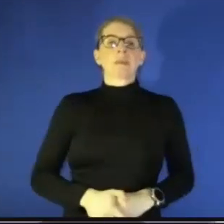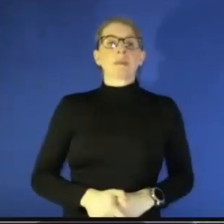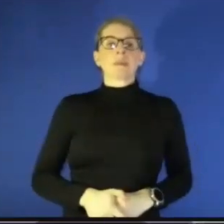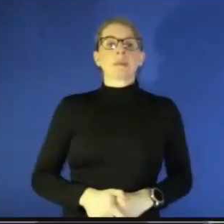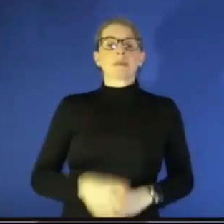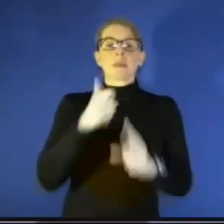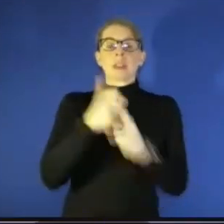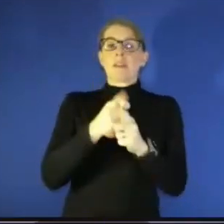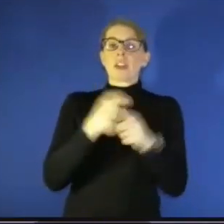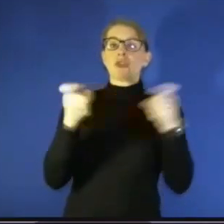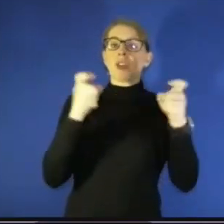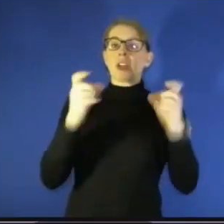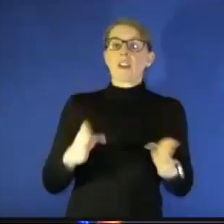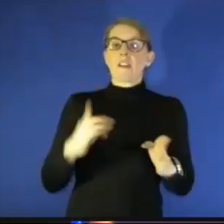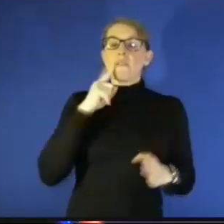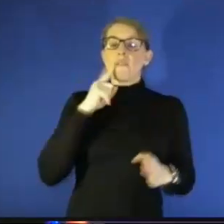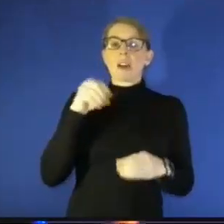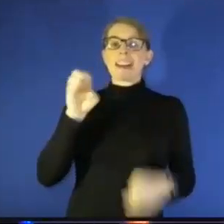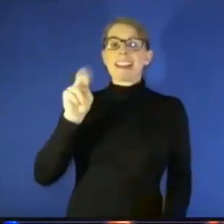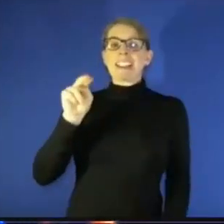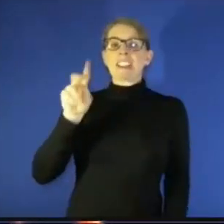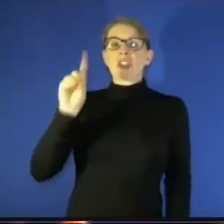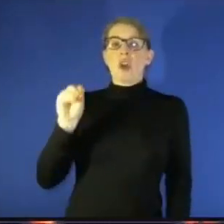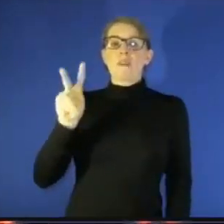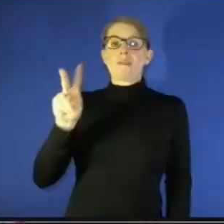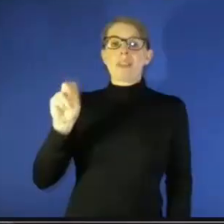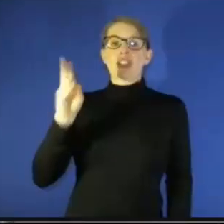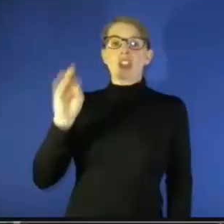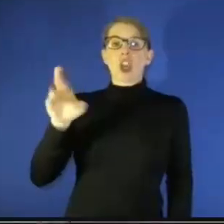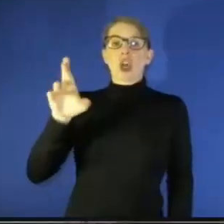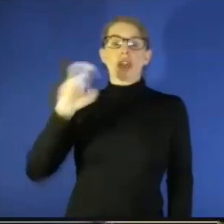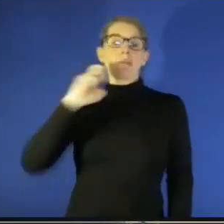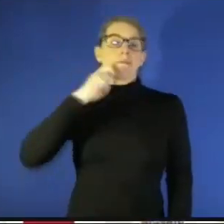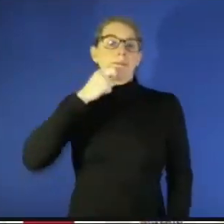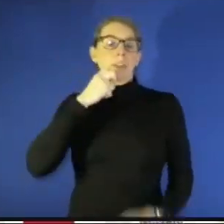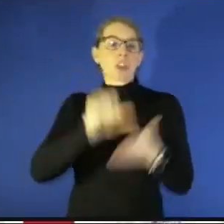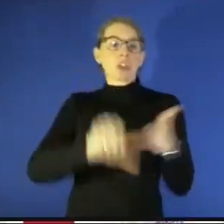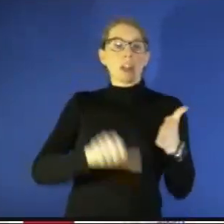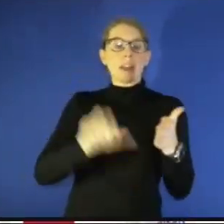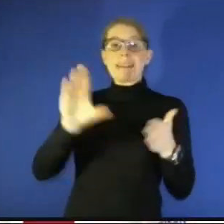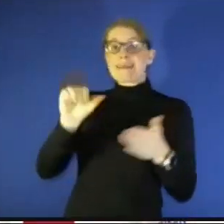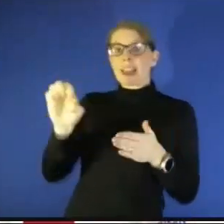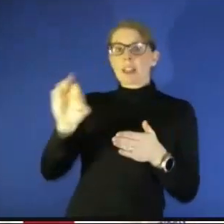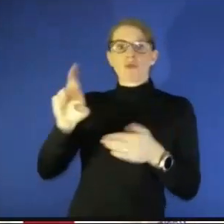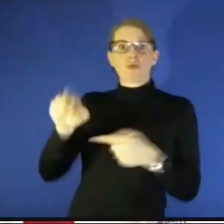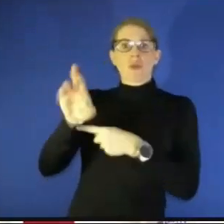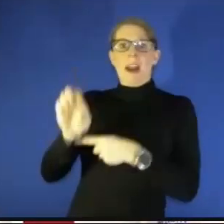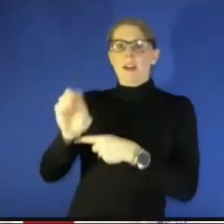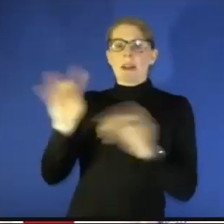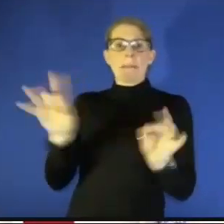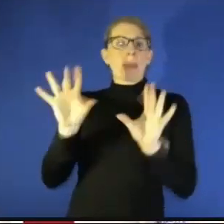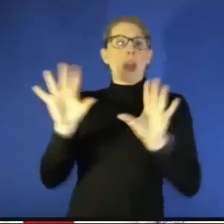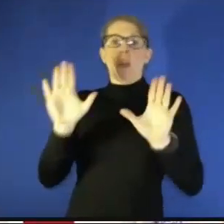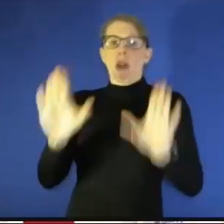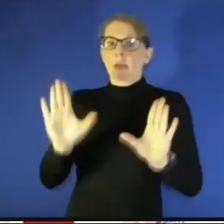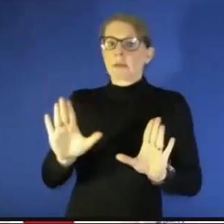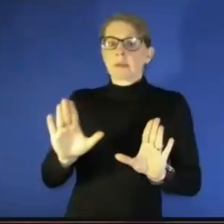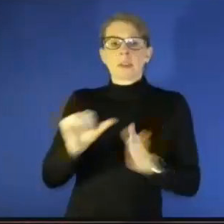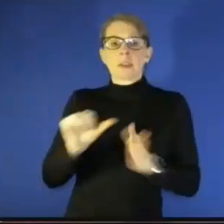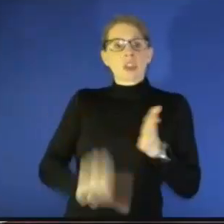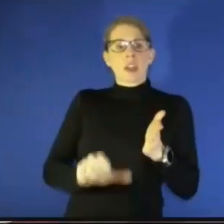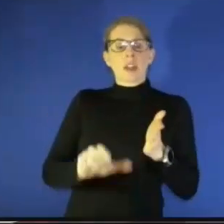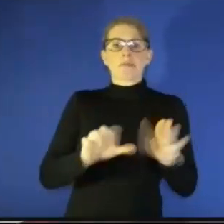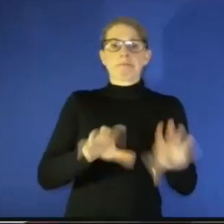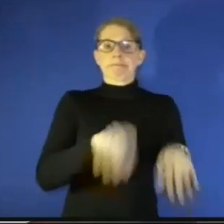of Endovascular Neurosurgery, and he's talking about a case that is about as rare as the miracle surgeries that he's performed on his patients.